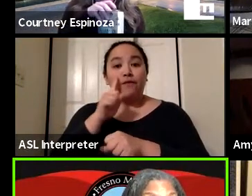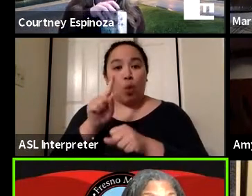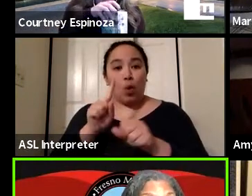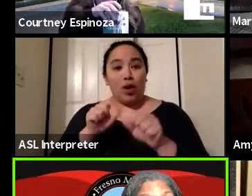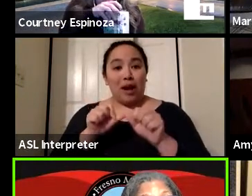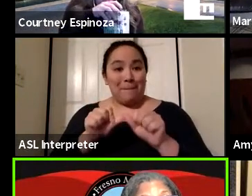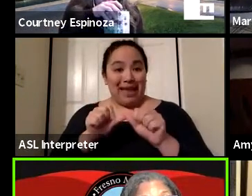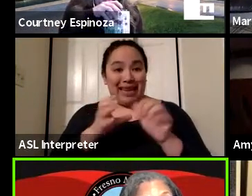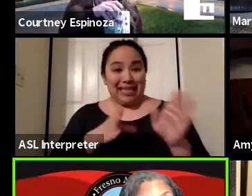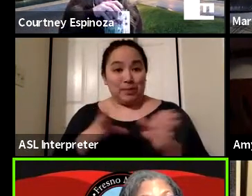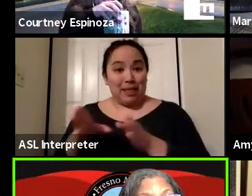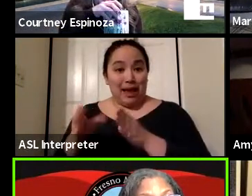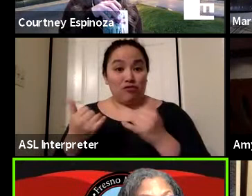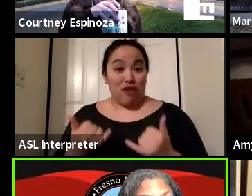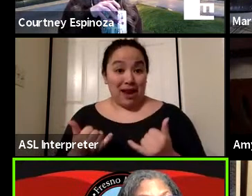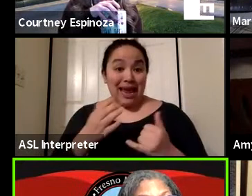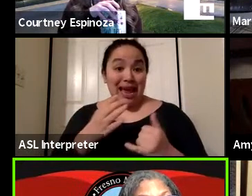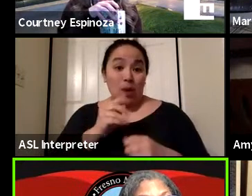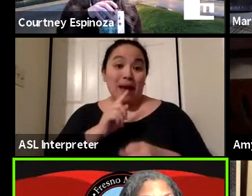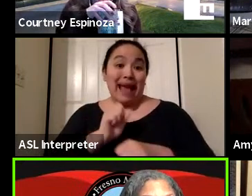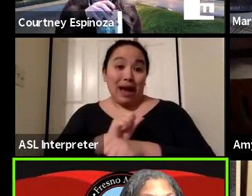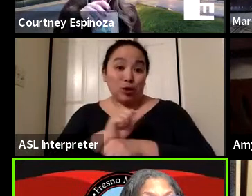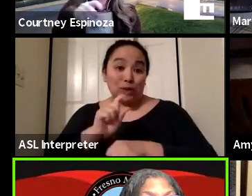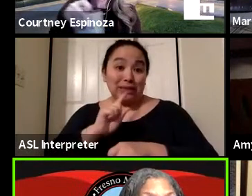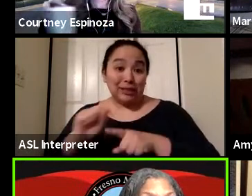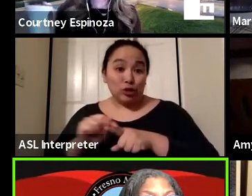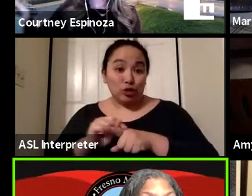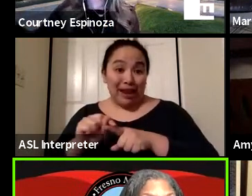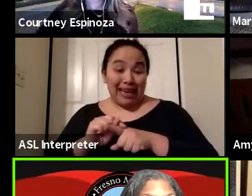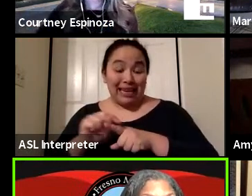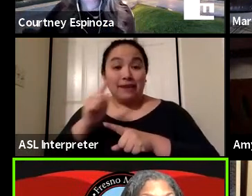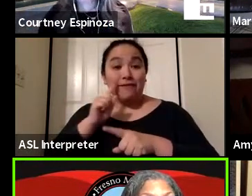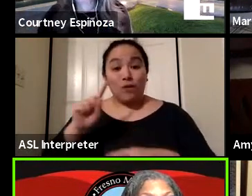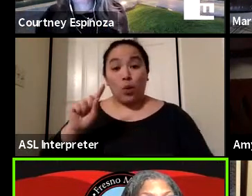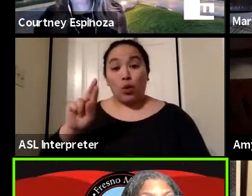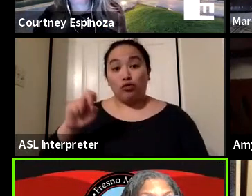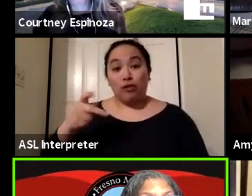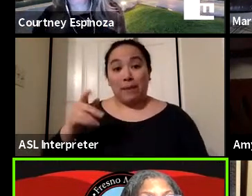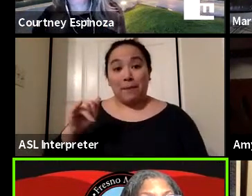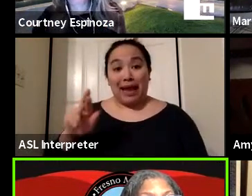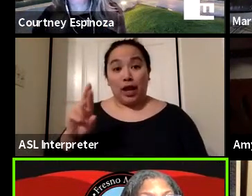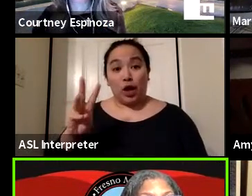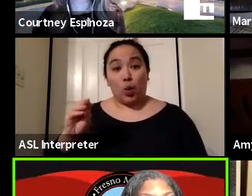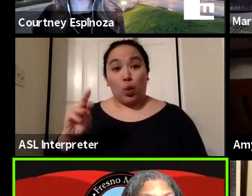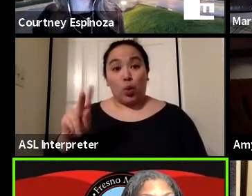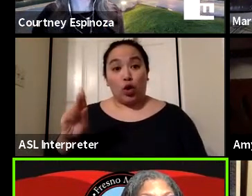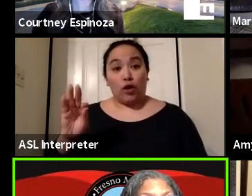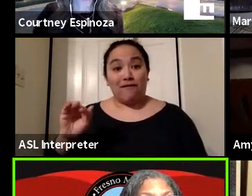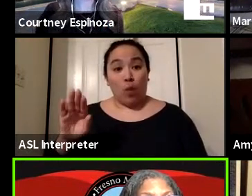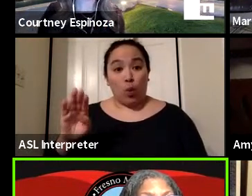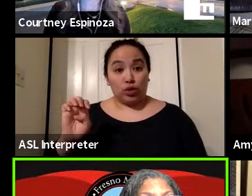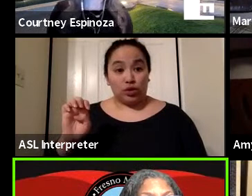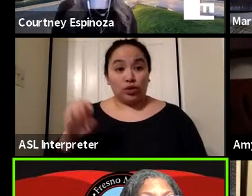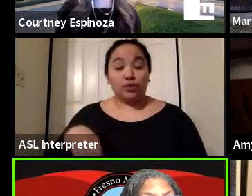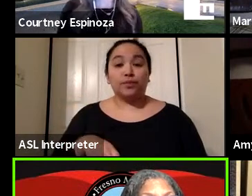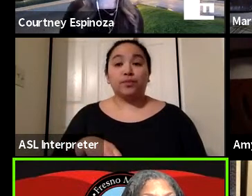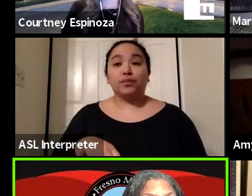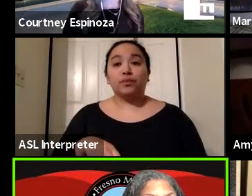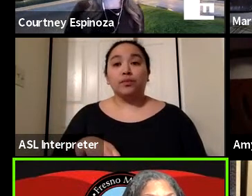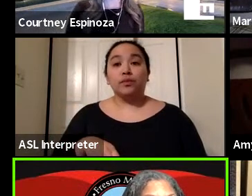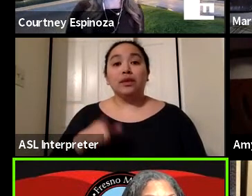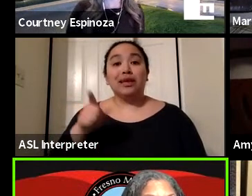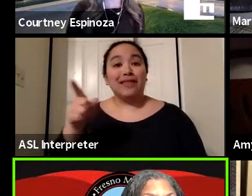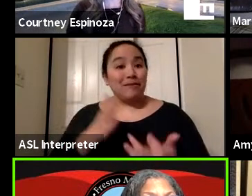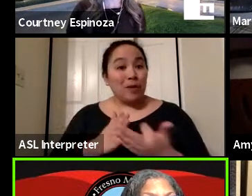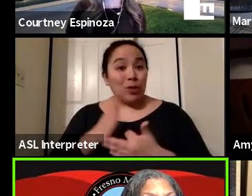plan right now, and it's actually training a repair workforce. They've been through their